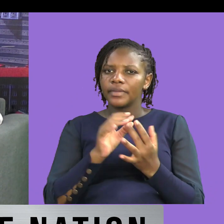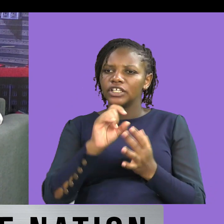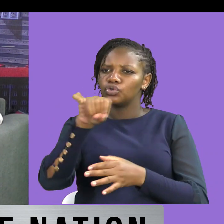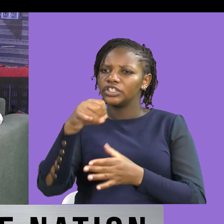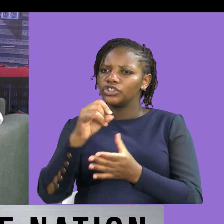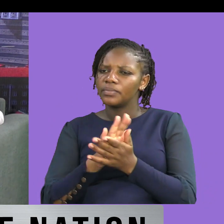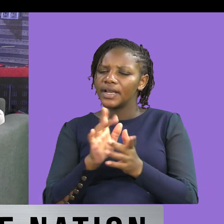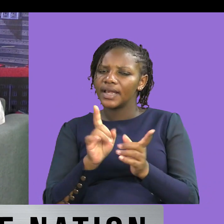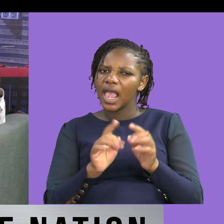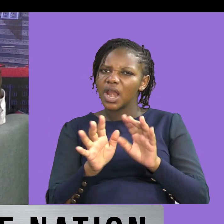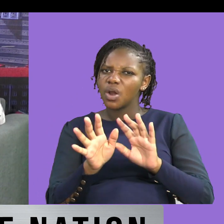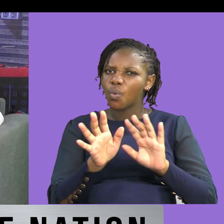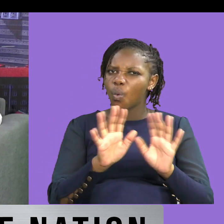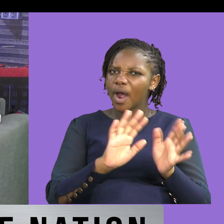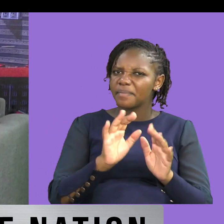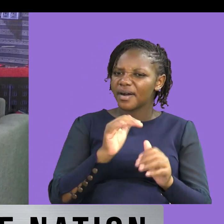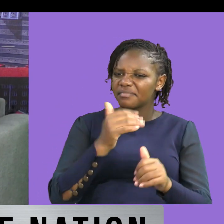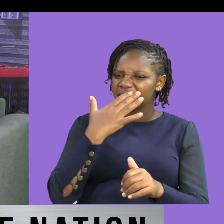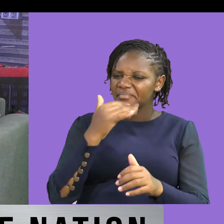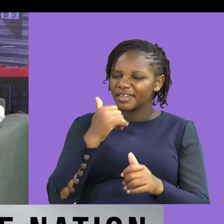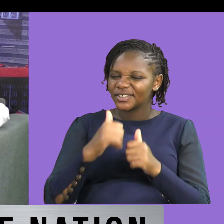and Wiper, it sounds better.